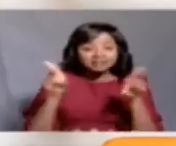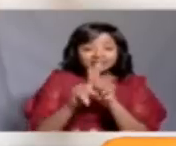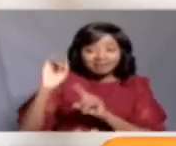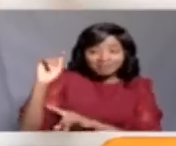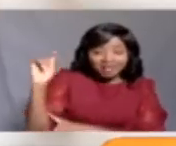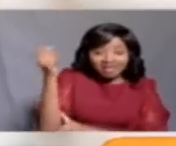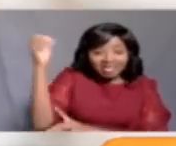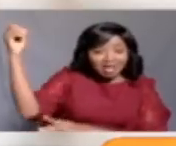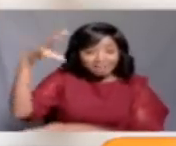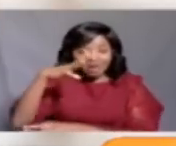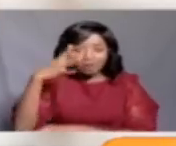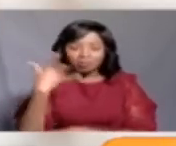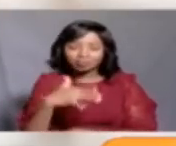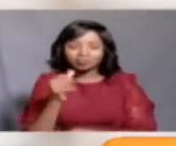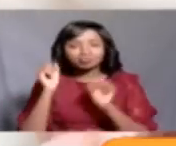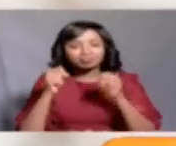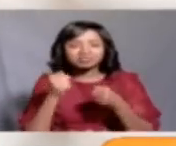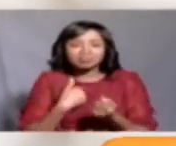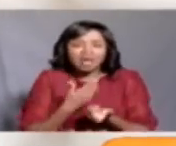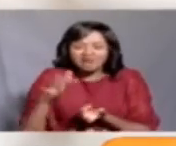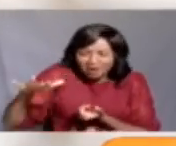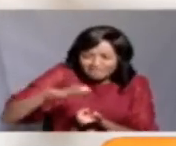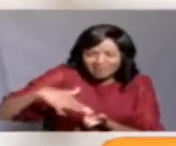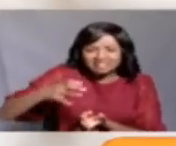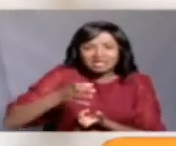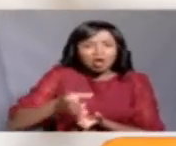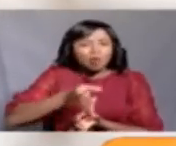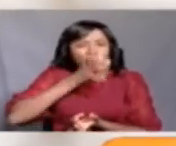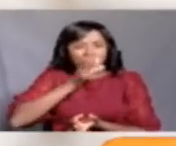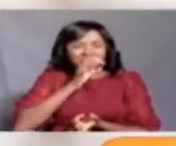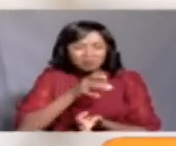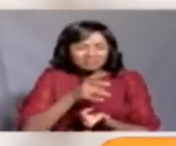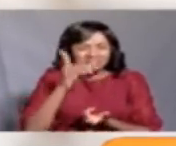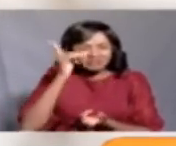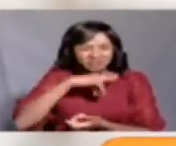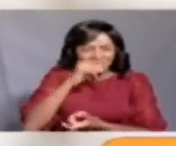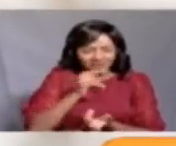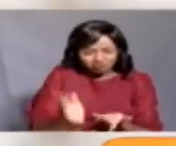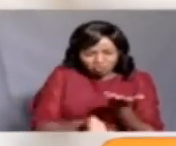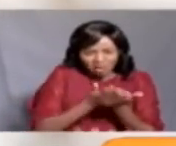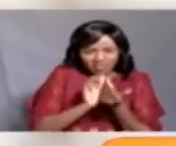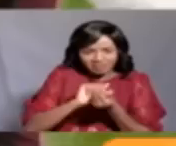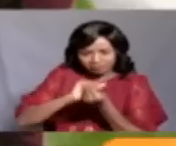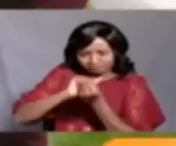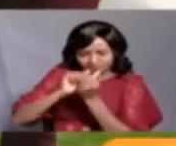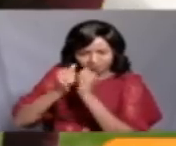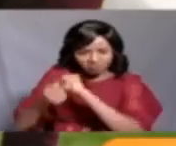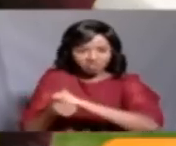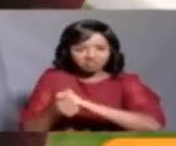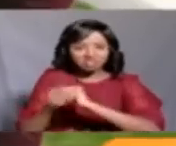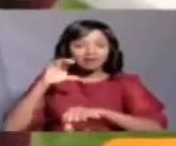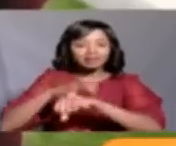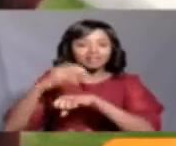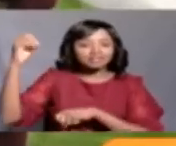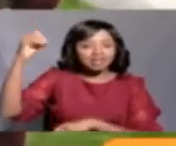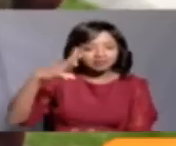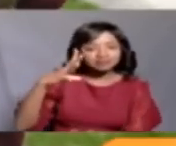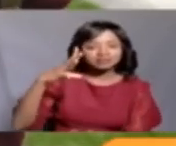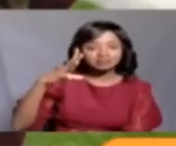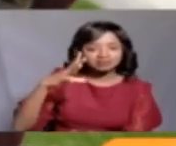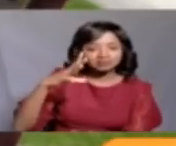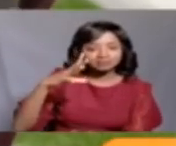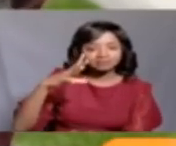would have a place where maybe we can recycle the massive volumes of sewage and use it to generate electricity. Lucy and her